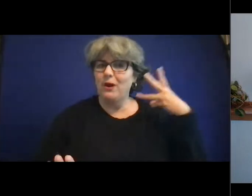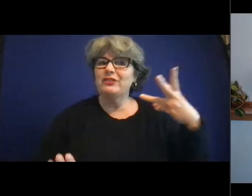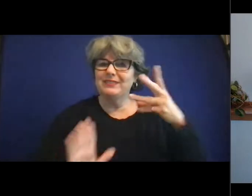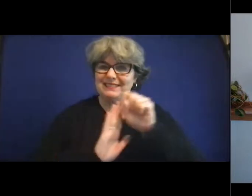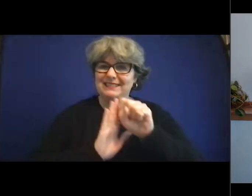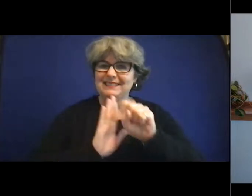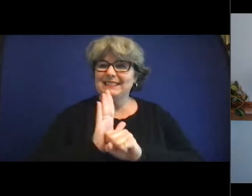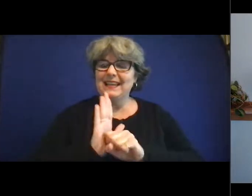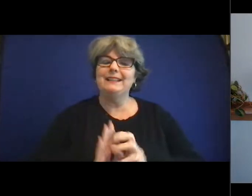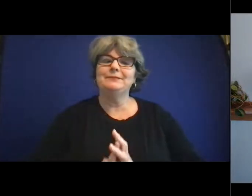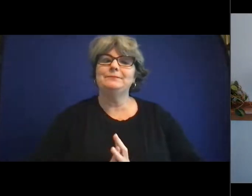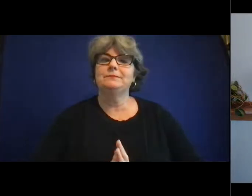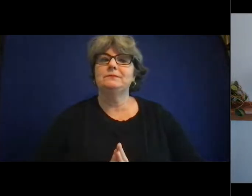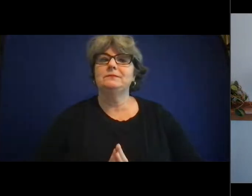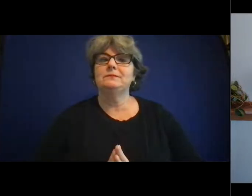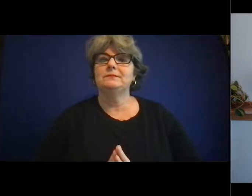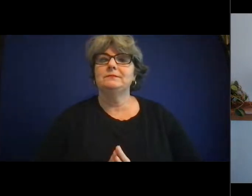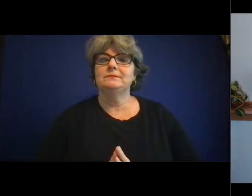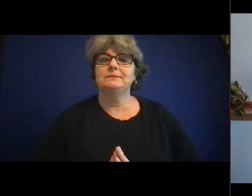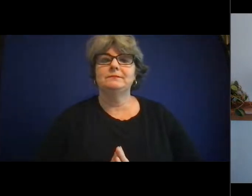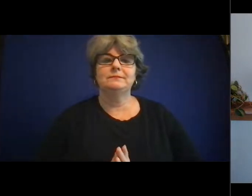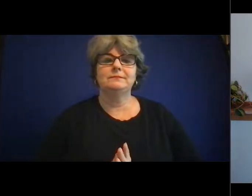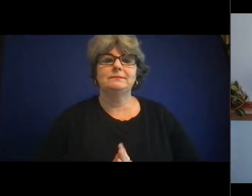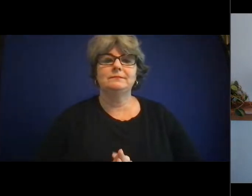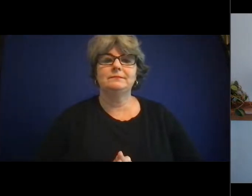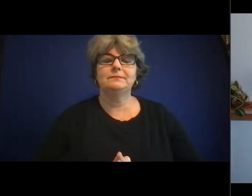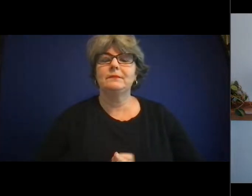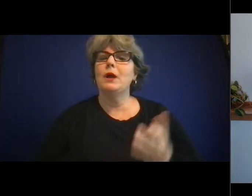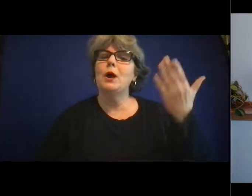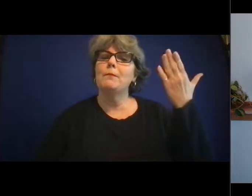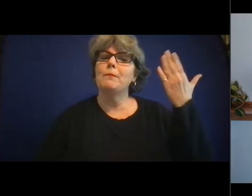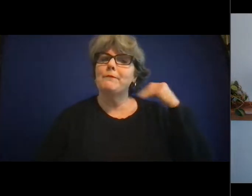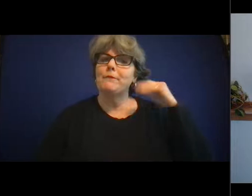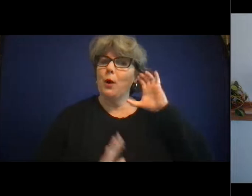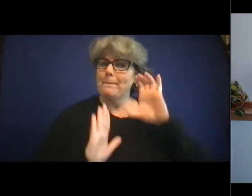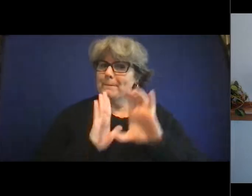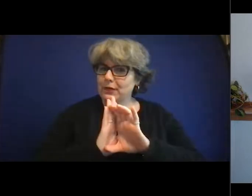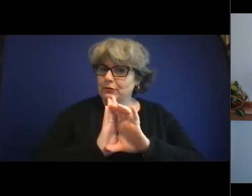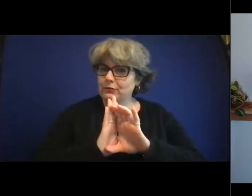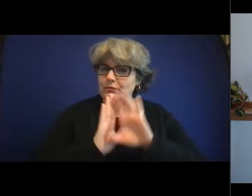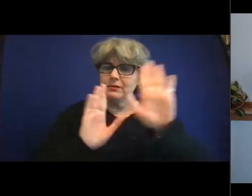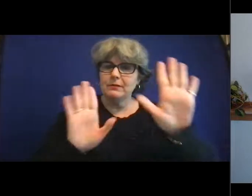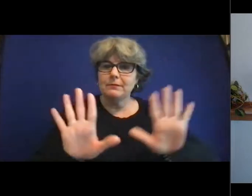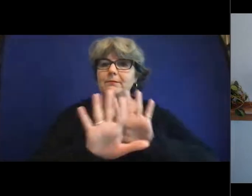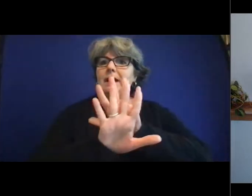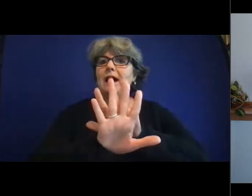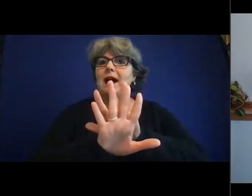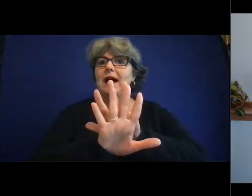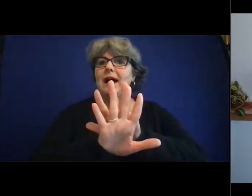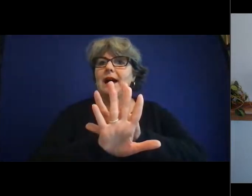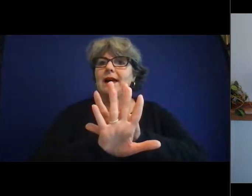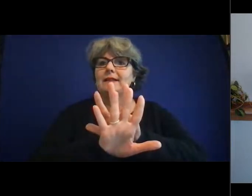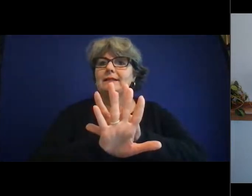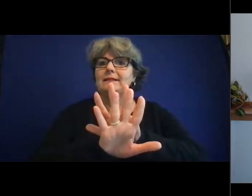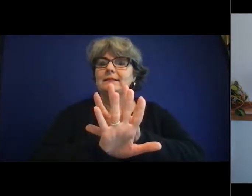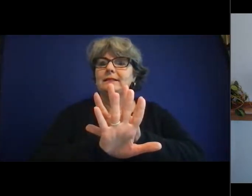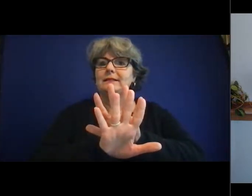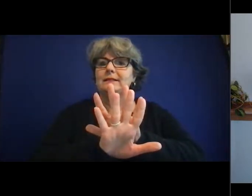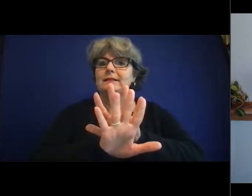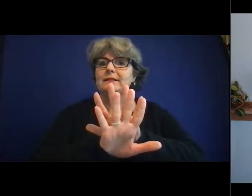And on the prior image, it was interesting to see that behind the fall foliage was cranes, which